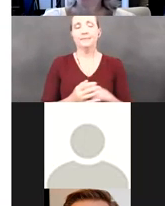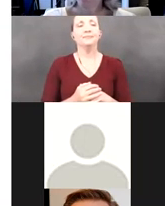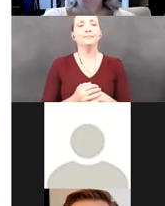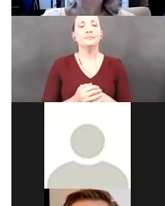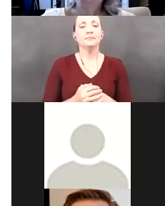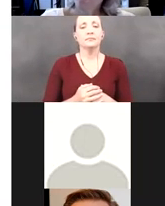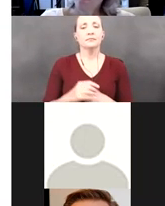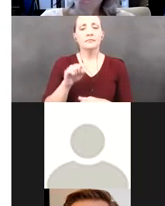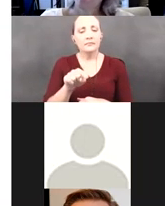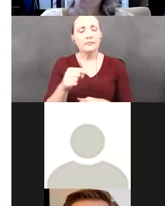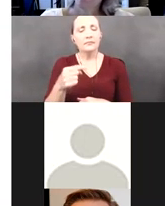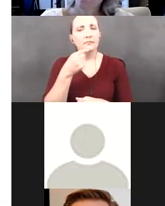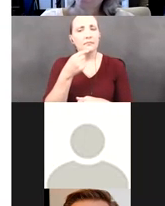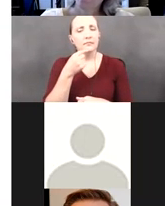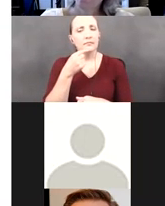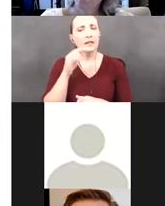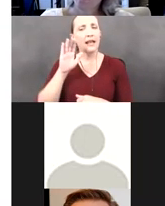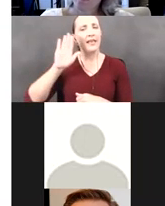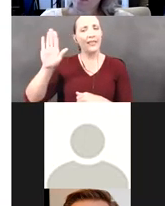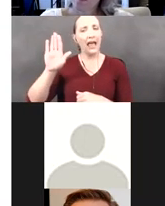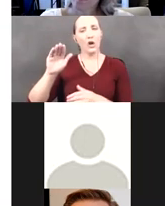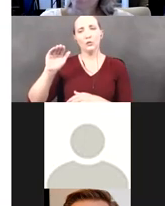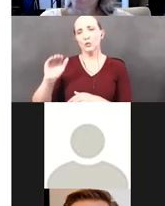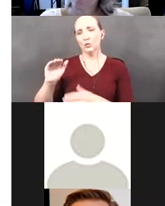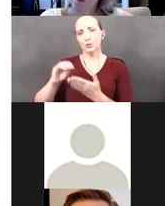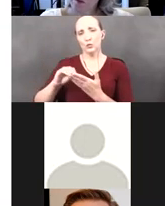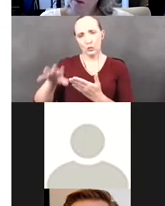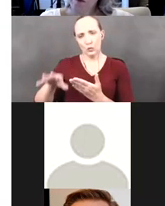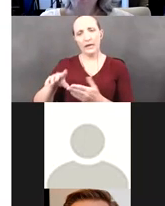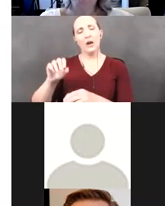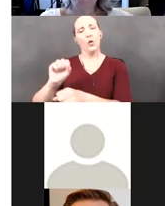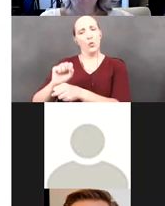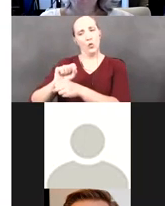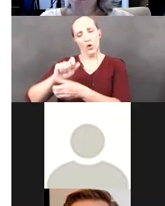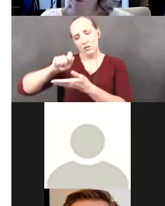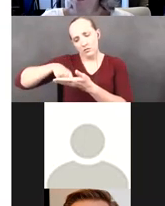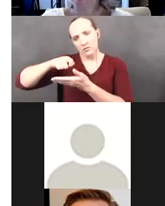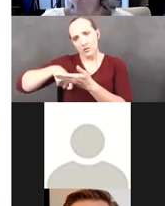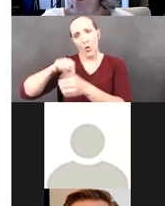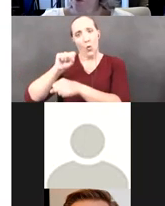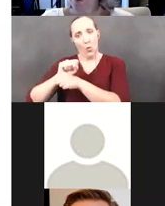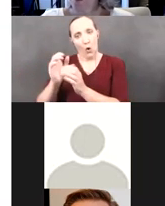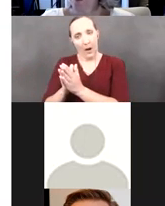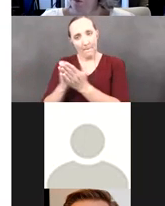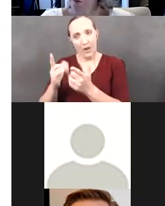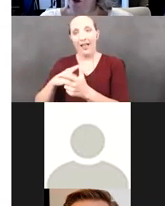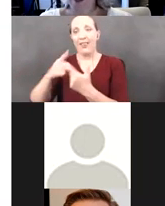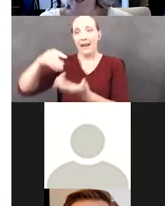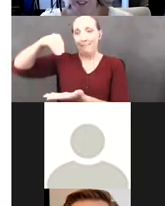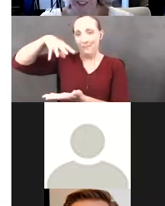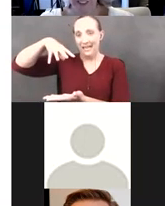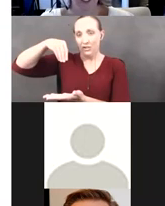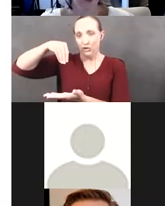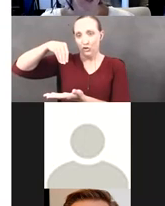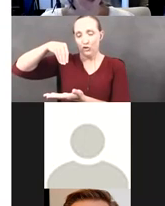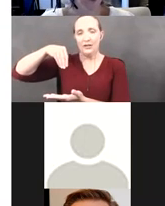una saying that their declaración. Más student bien, typically ella does dice work que in the su workbook hijo that's assigned to them, típicamente and then hace they el take a trabajo picture of it en el libro y rather than después actually